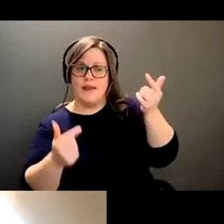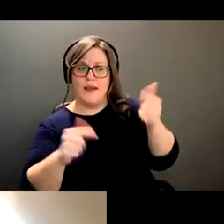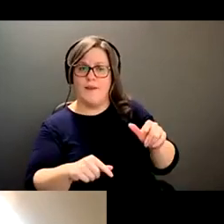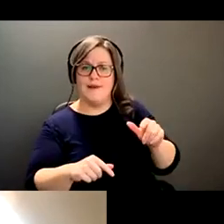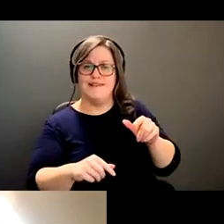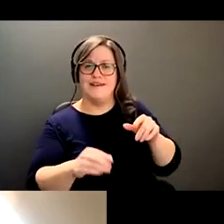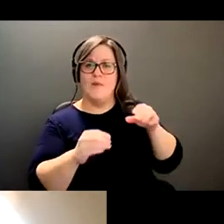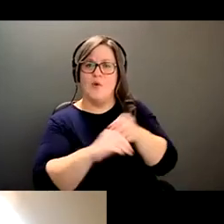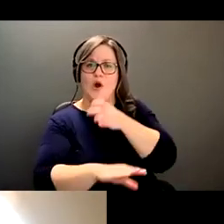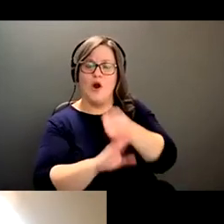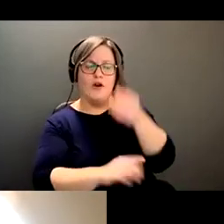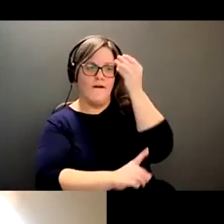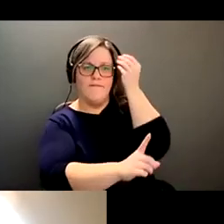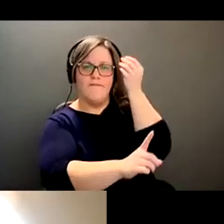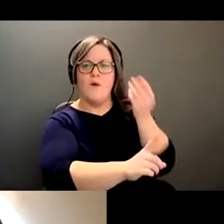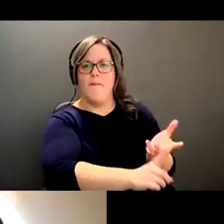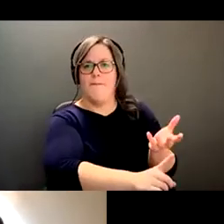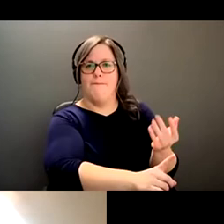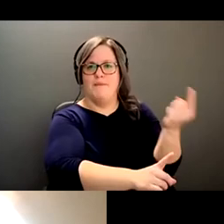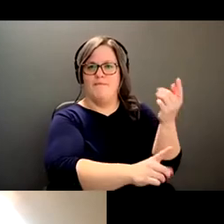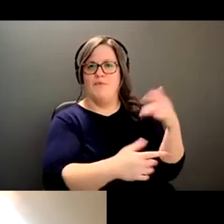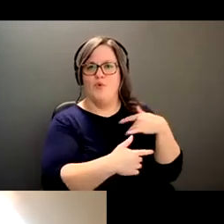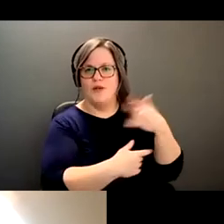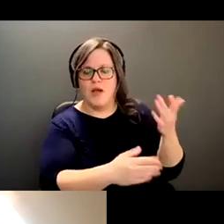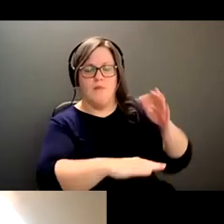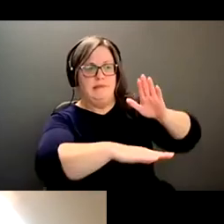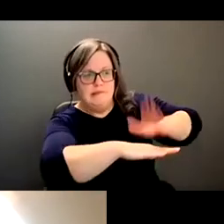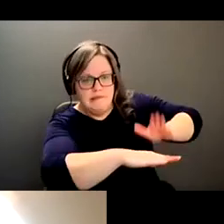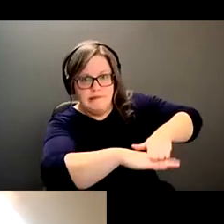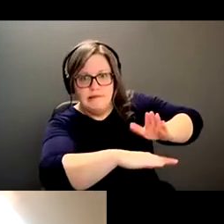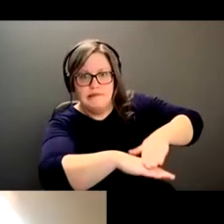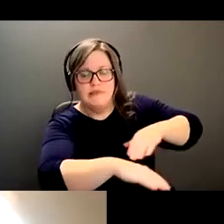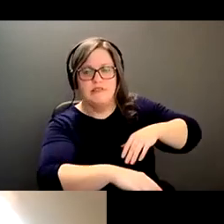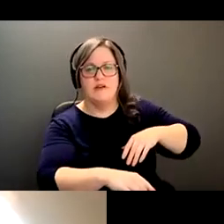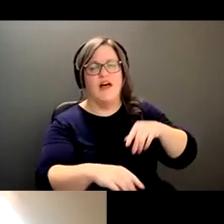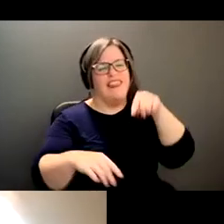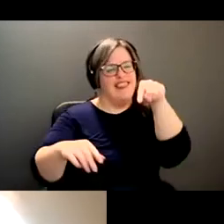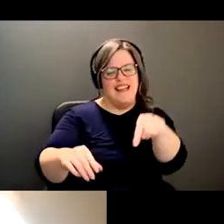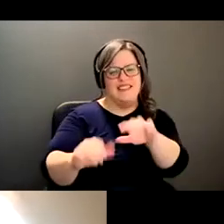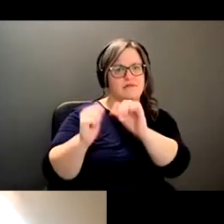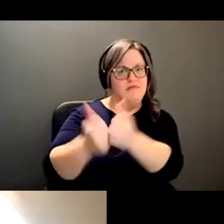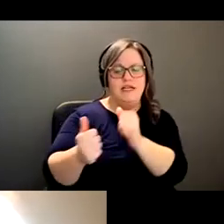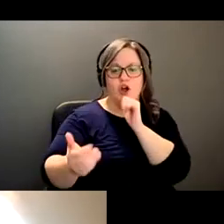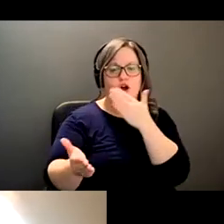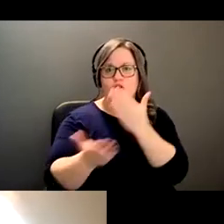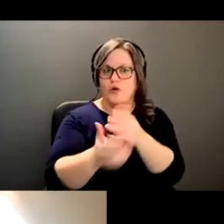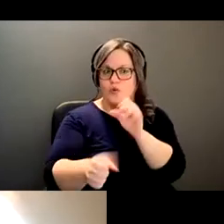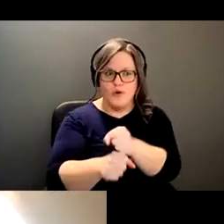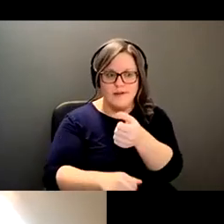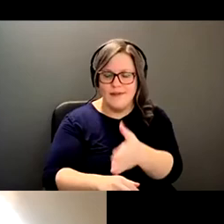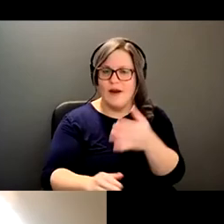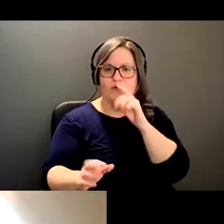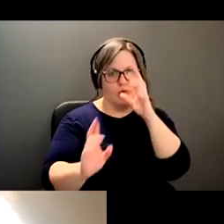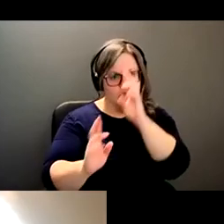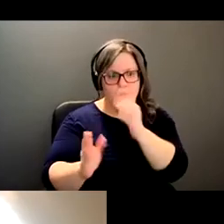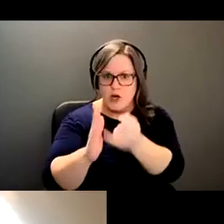like what has happened and what places are mistreating their workers or anything like that, because there